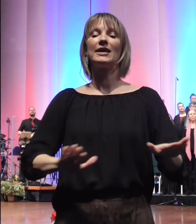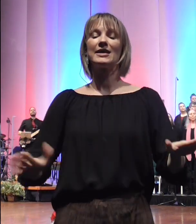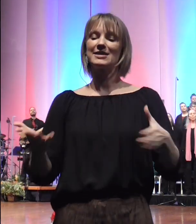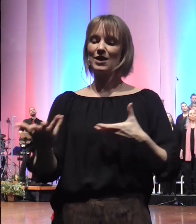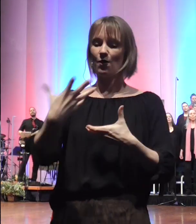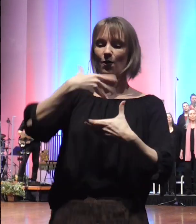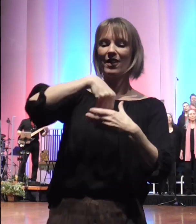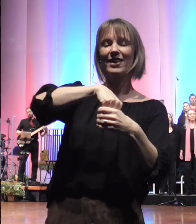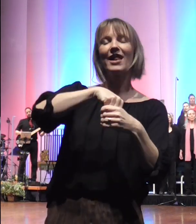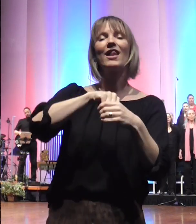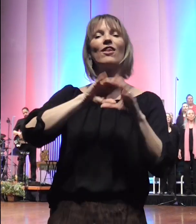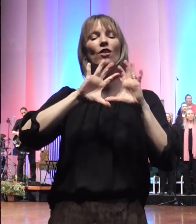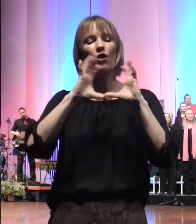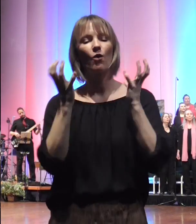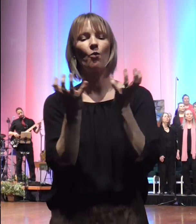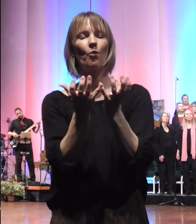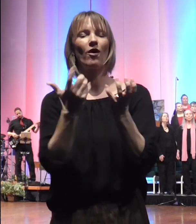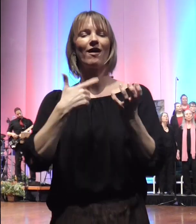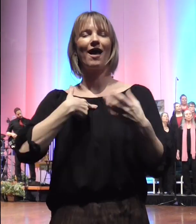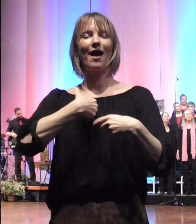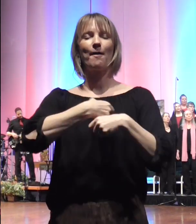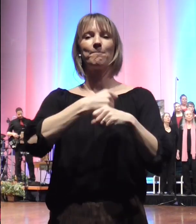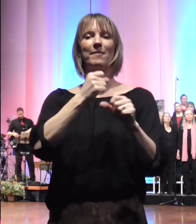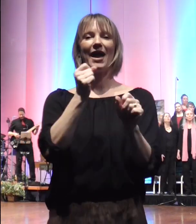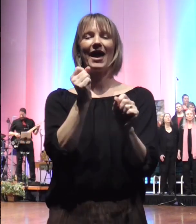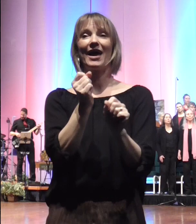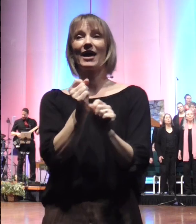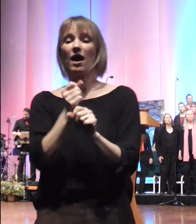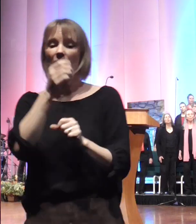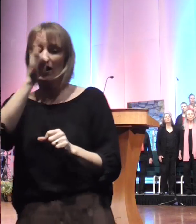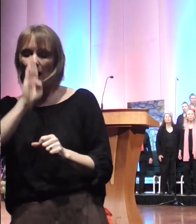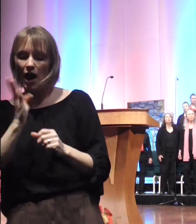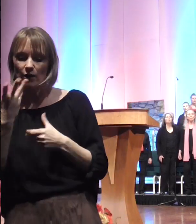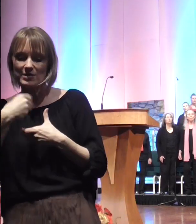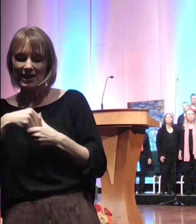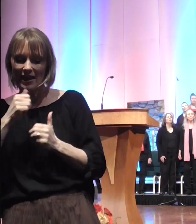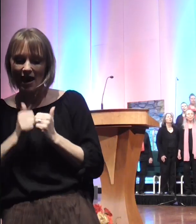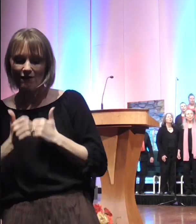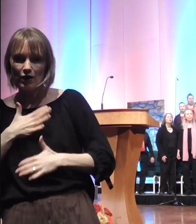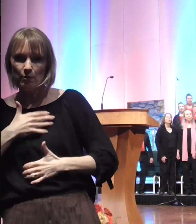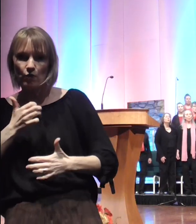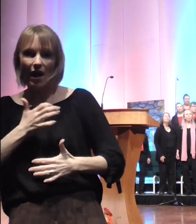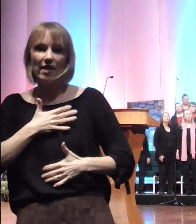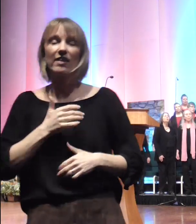Peace in the world I make. God in every breath I take.